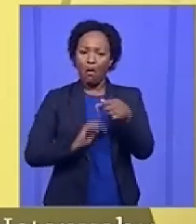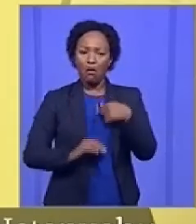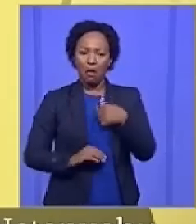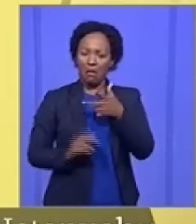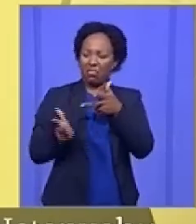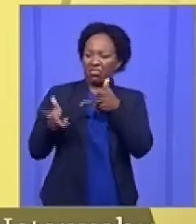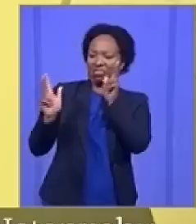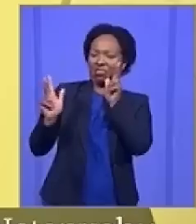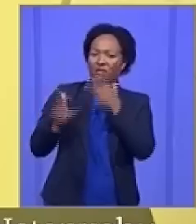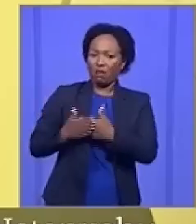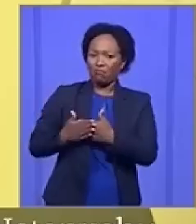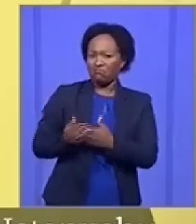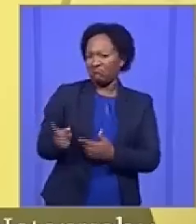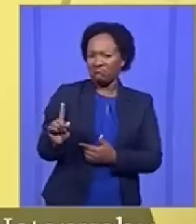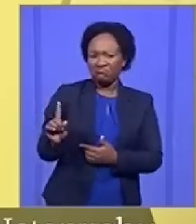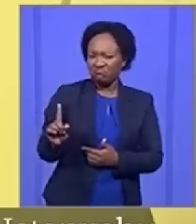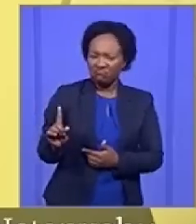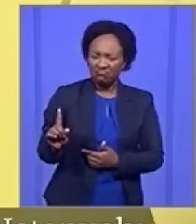those